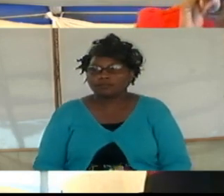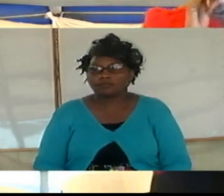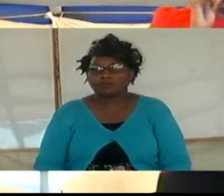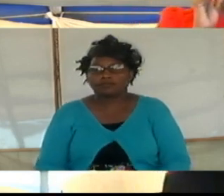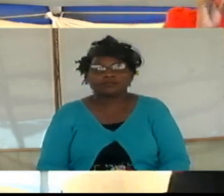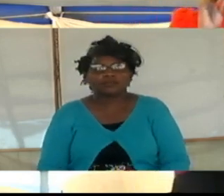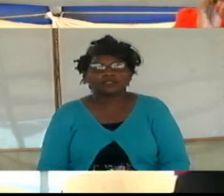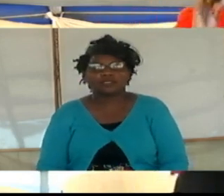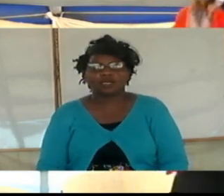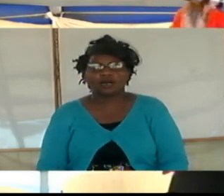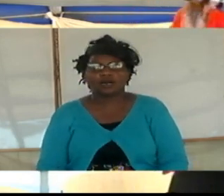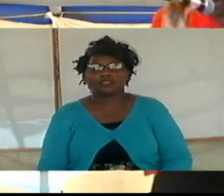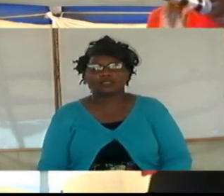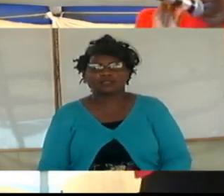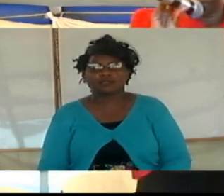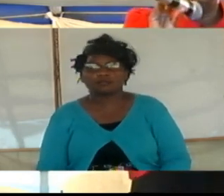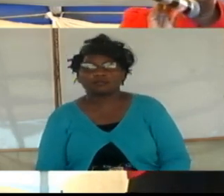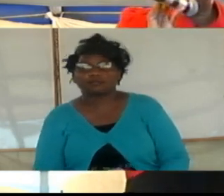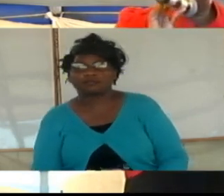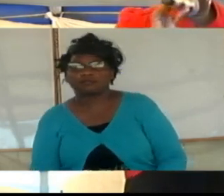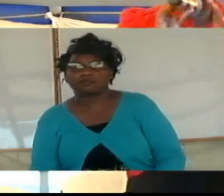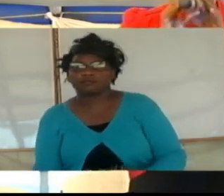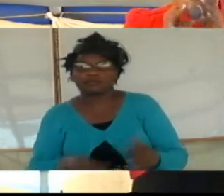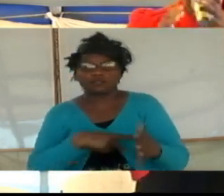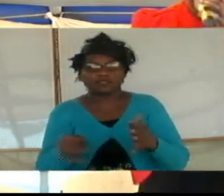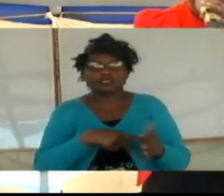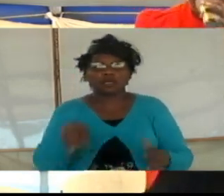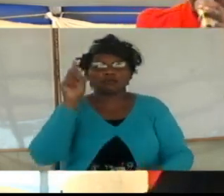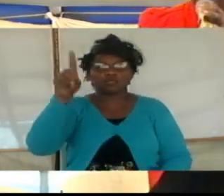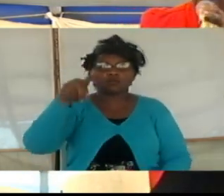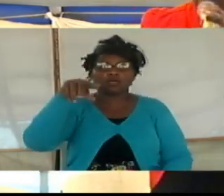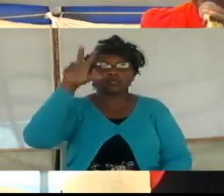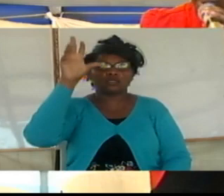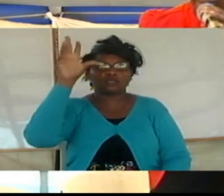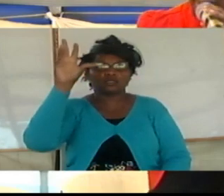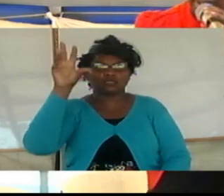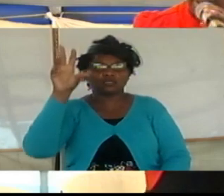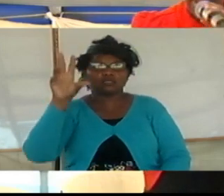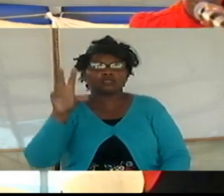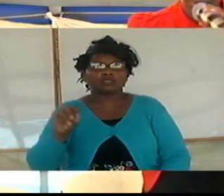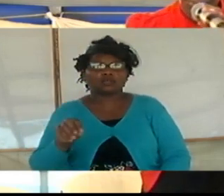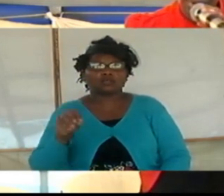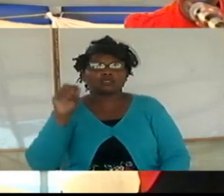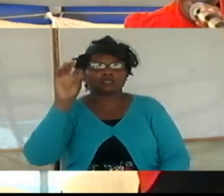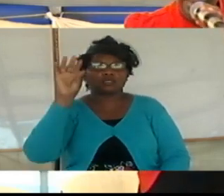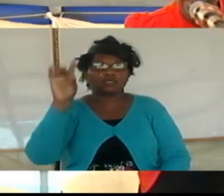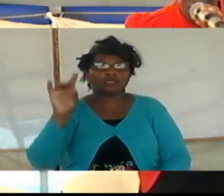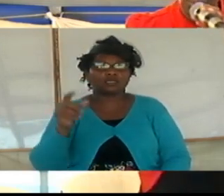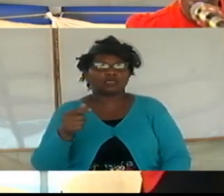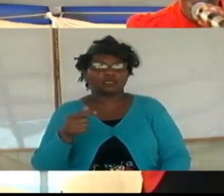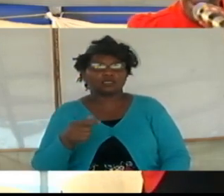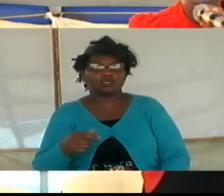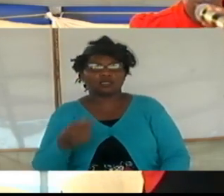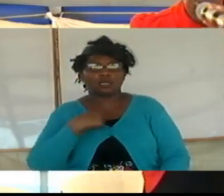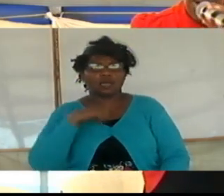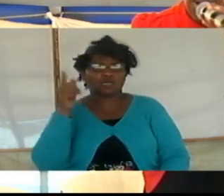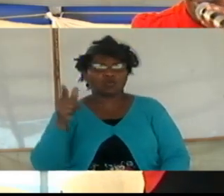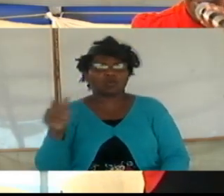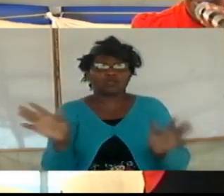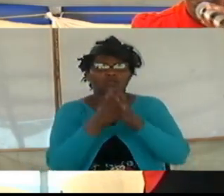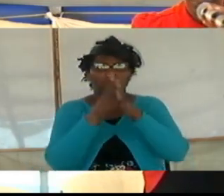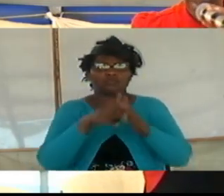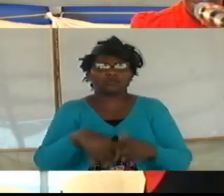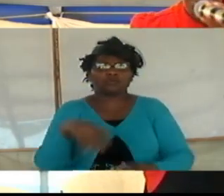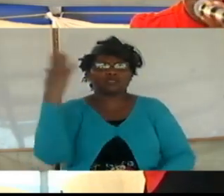Until the end. One to the end. Praise God. I will praise thee with my whole